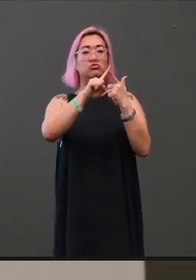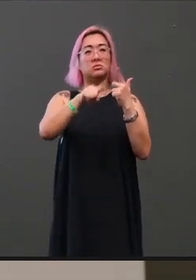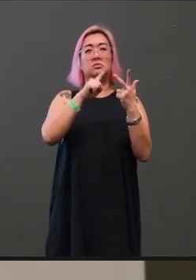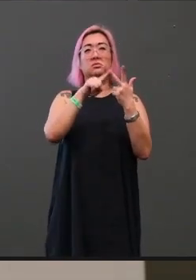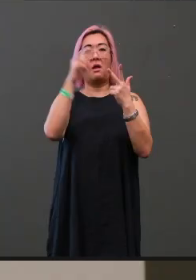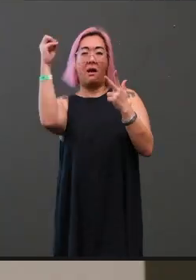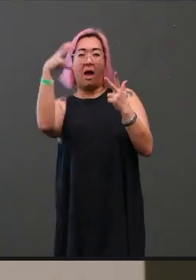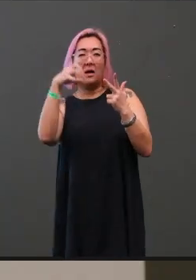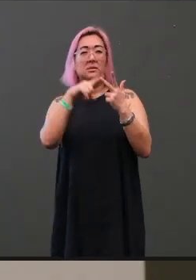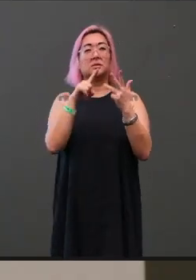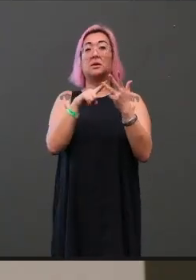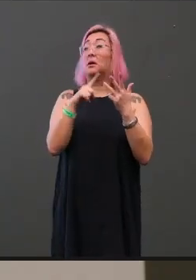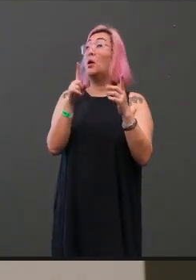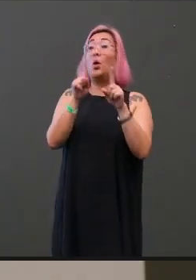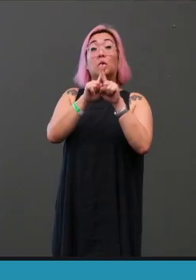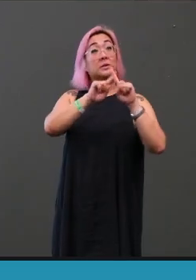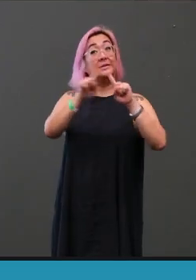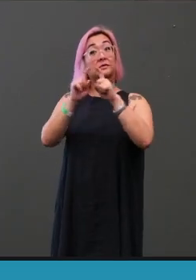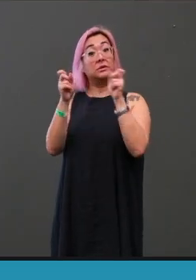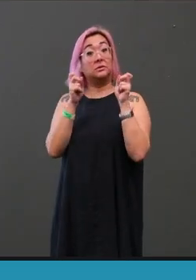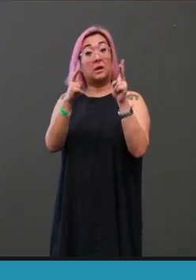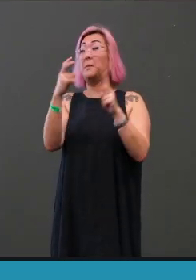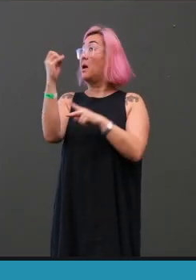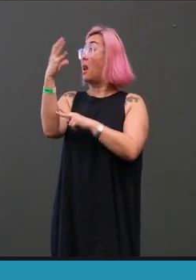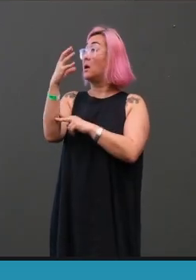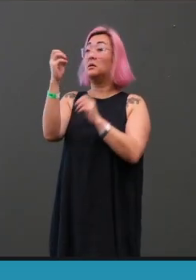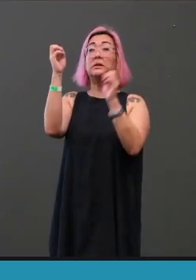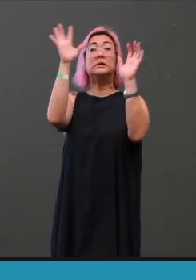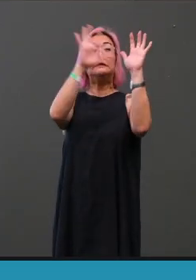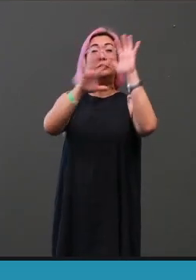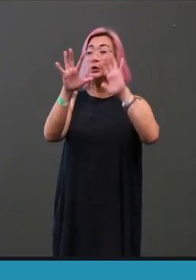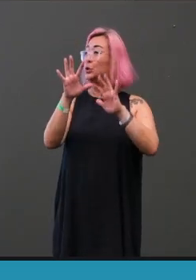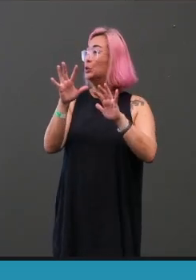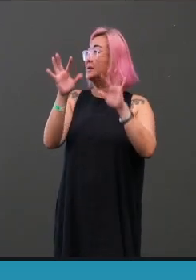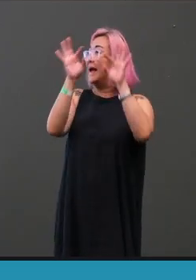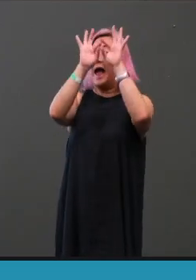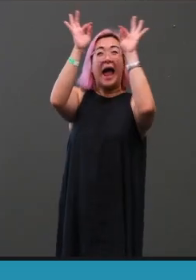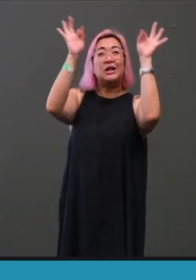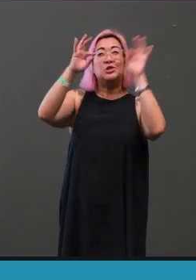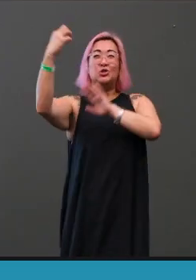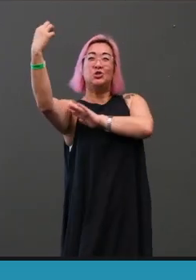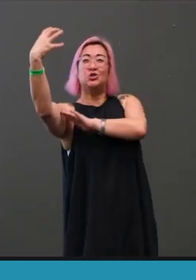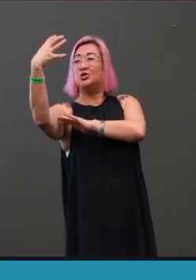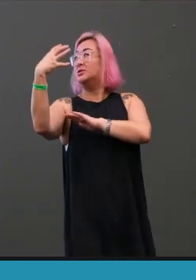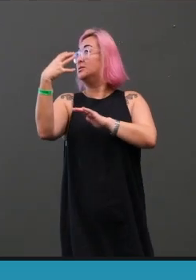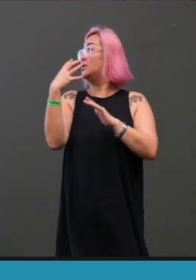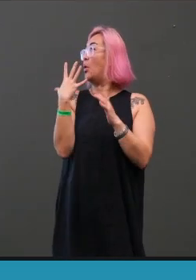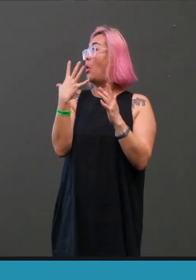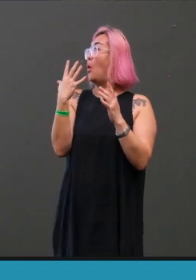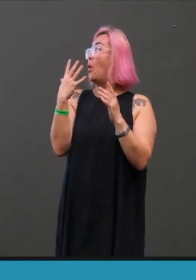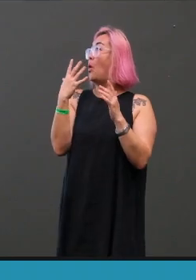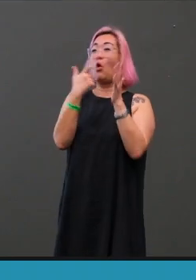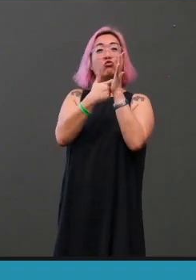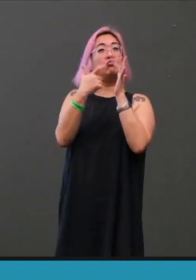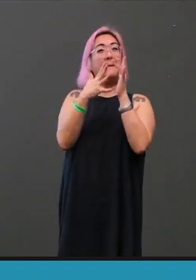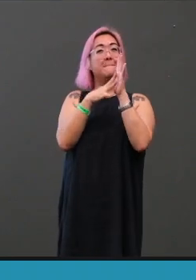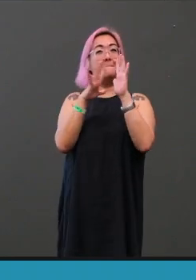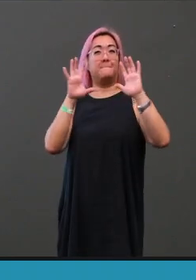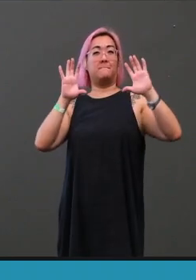diffuse, edge, and rim light, which you can see here. And you can think of those last three as light from the front, from the edge, and from